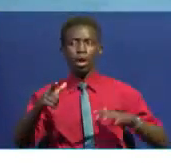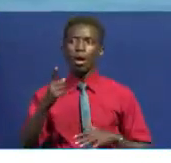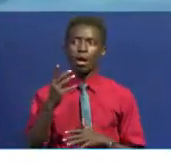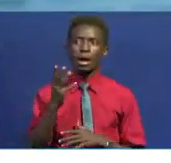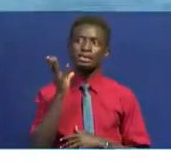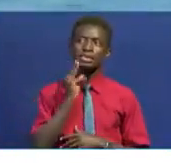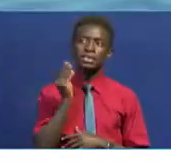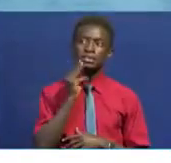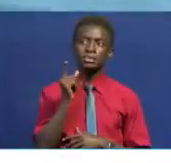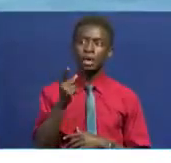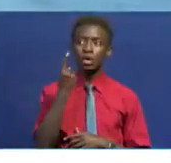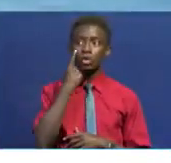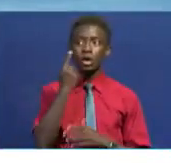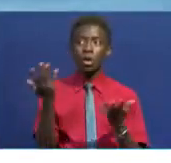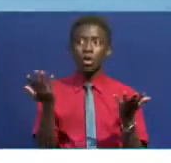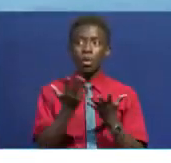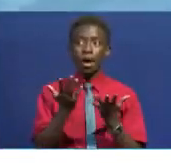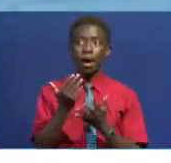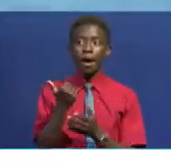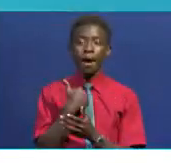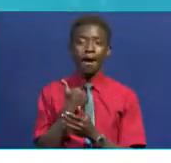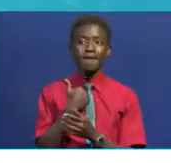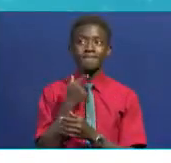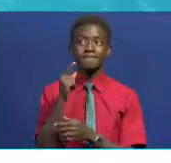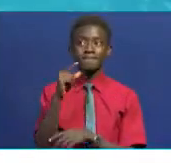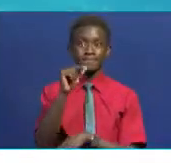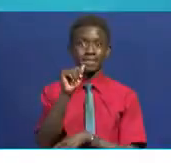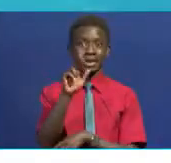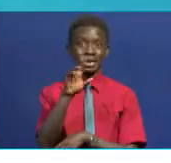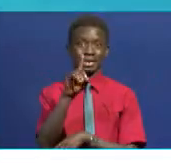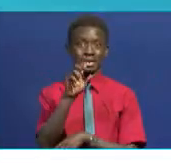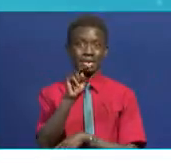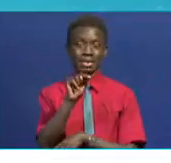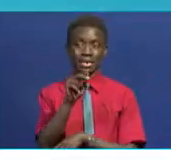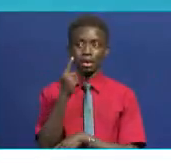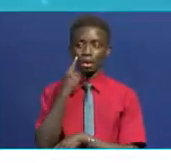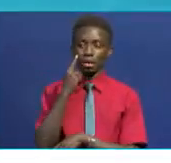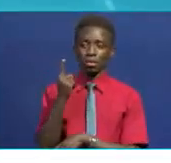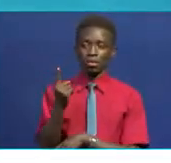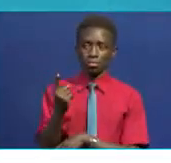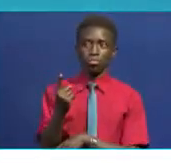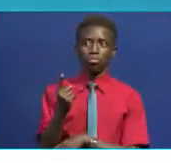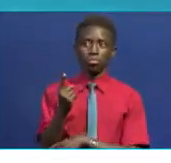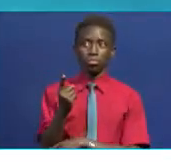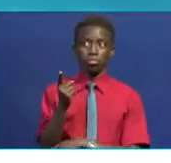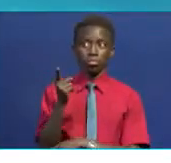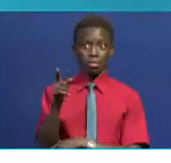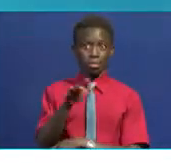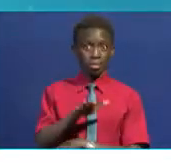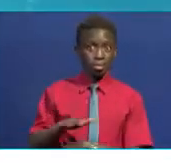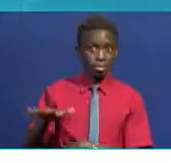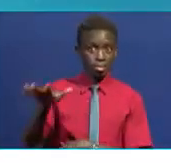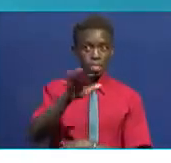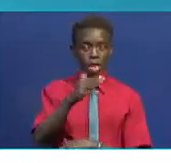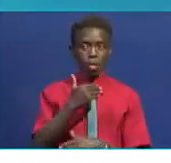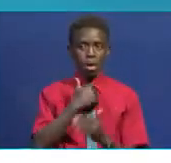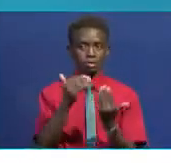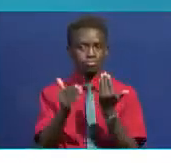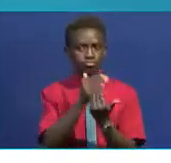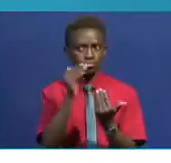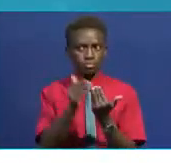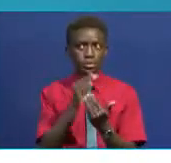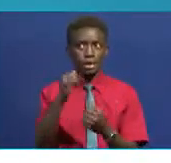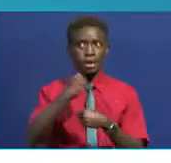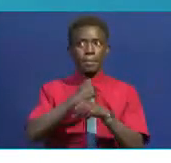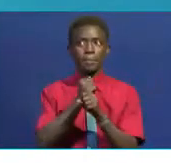where vibrant coral gardens teem with life. The park's commitment to conservation